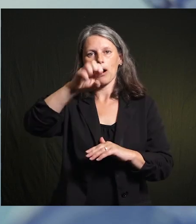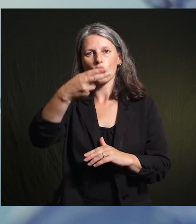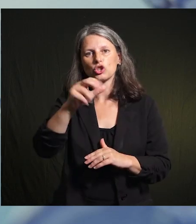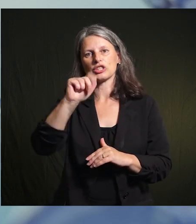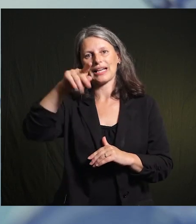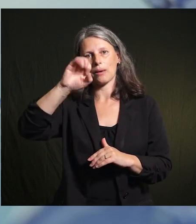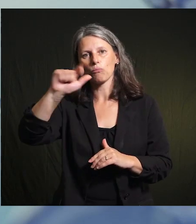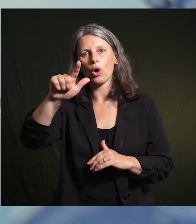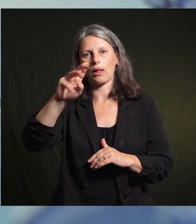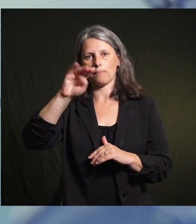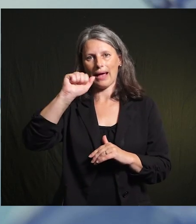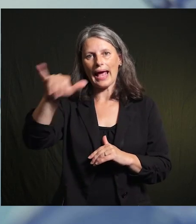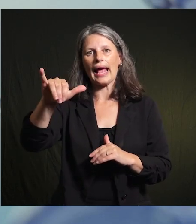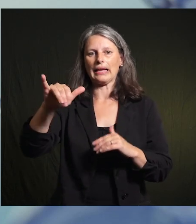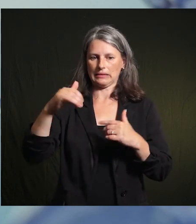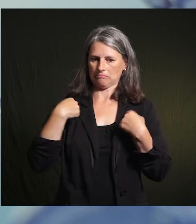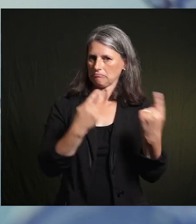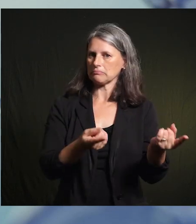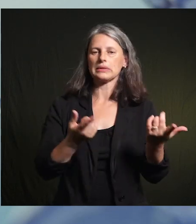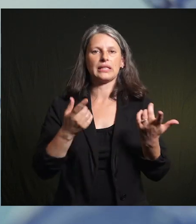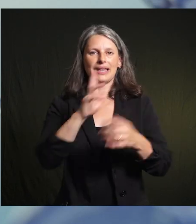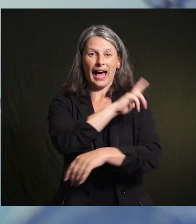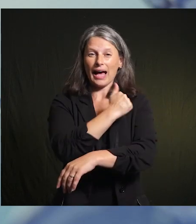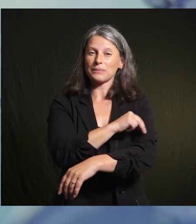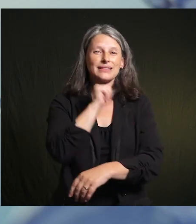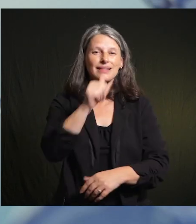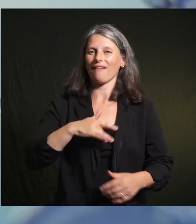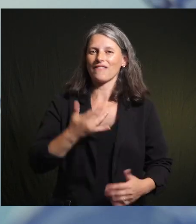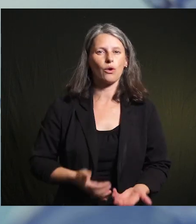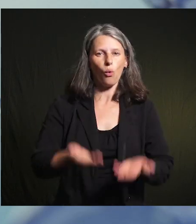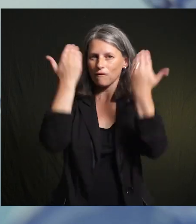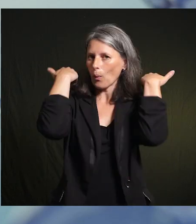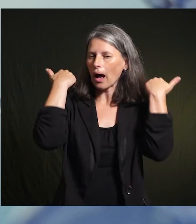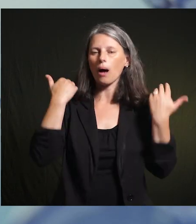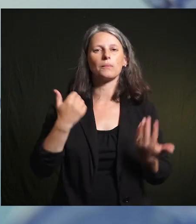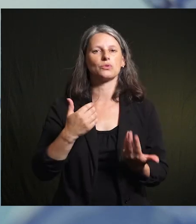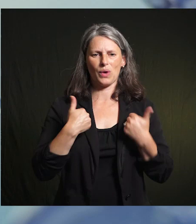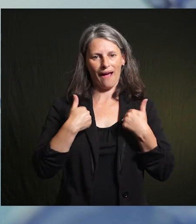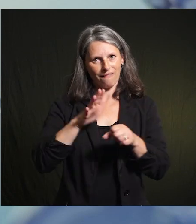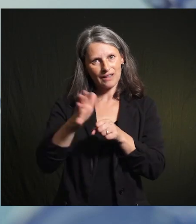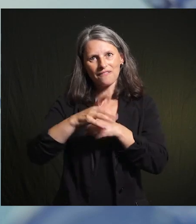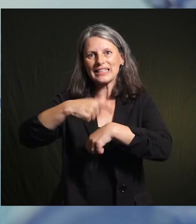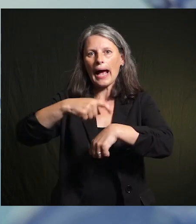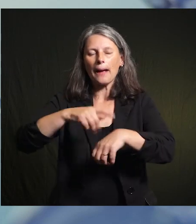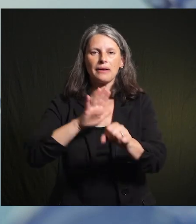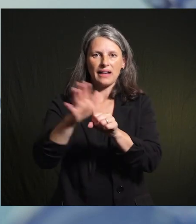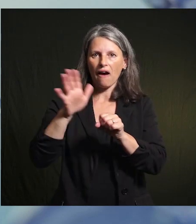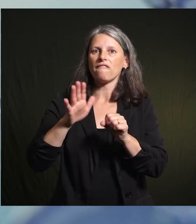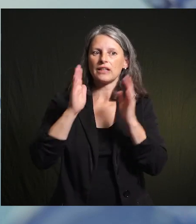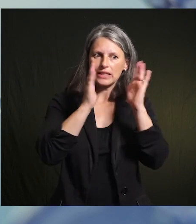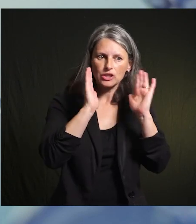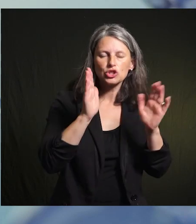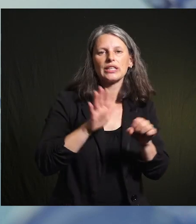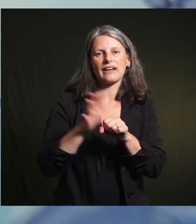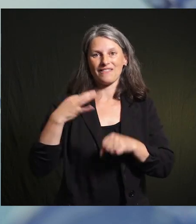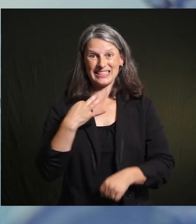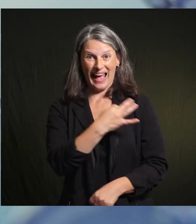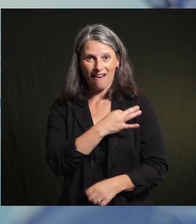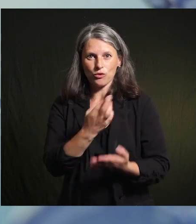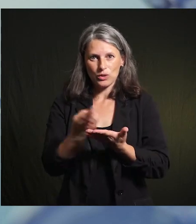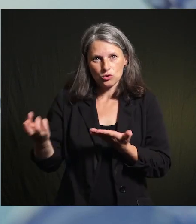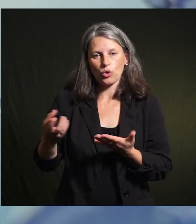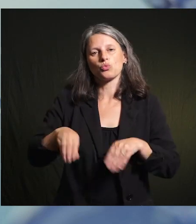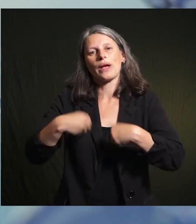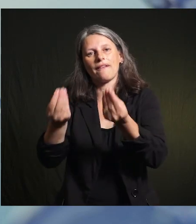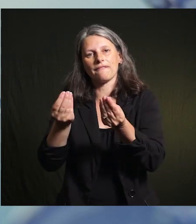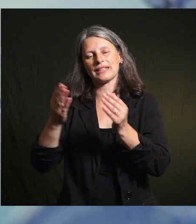in May, our hospitals have not been overwhelmed, and so they've had the time, the attention, the staffing, the resources to give